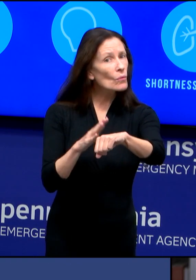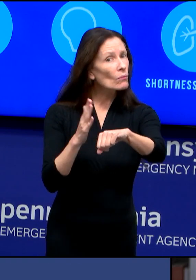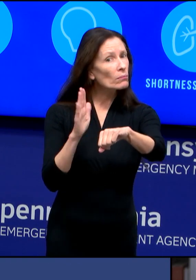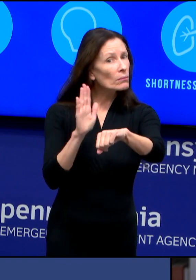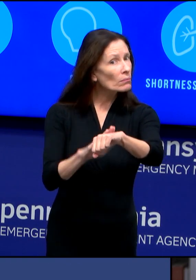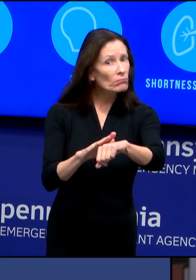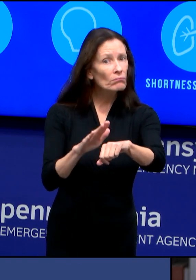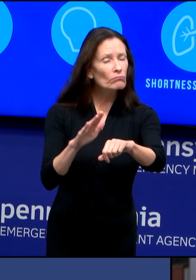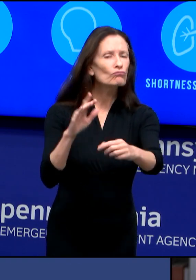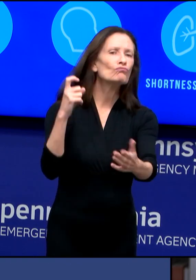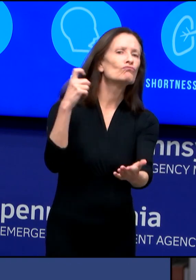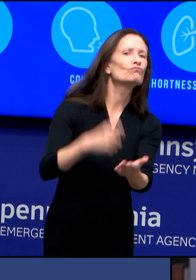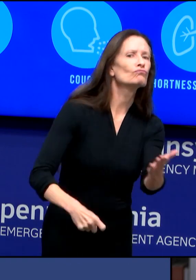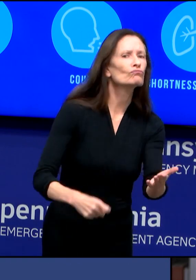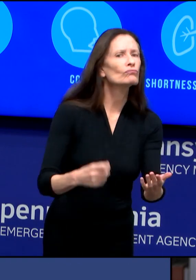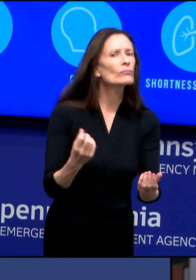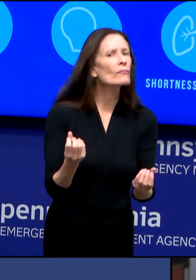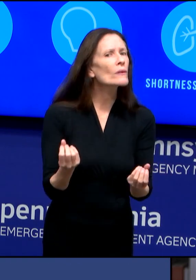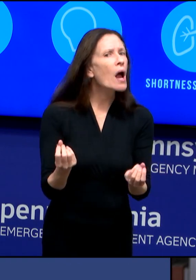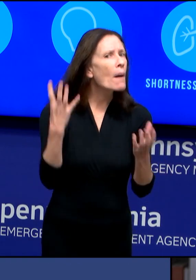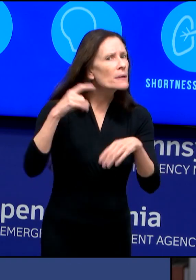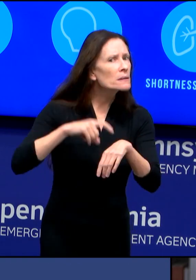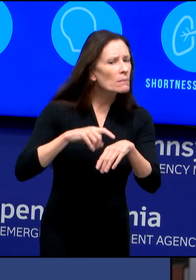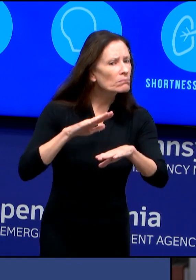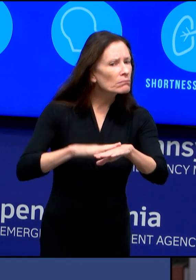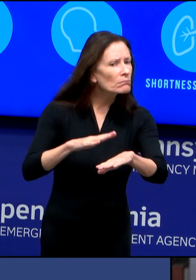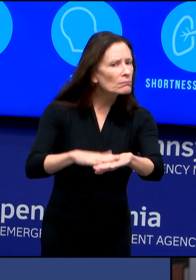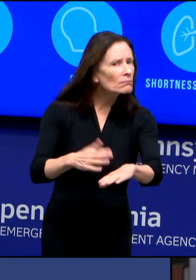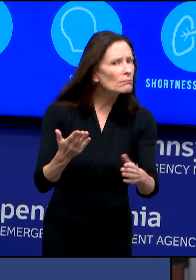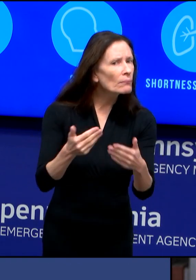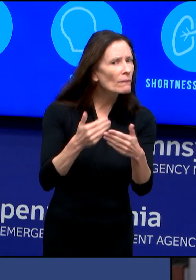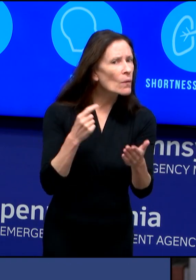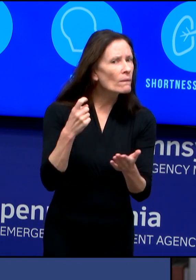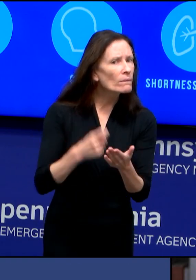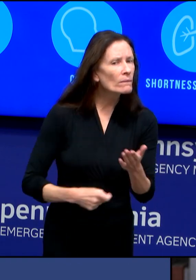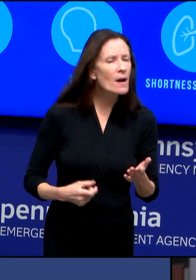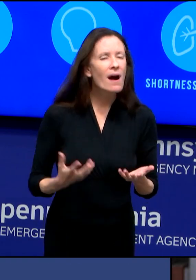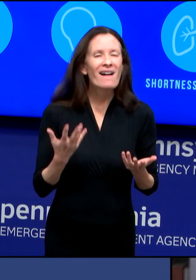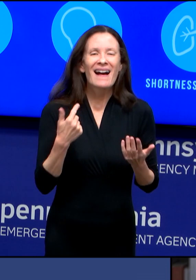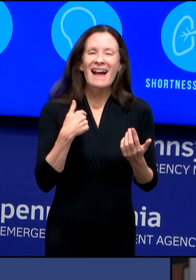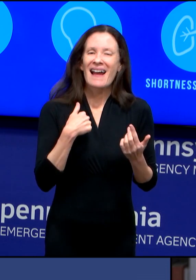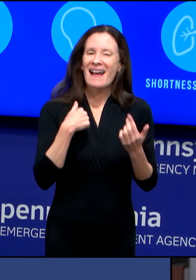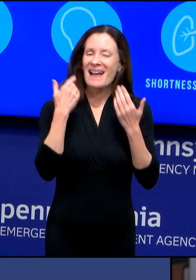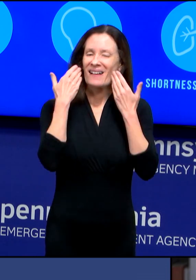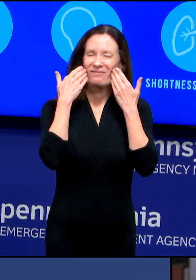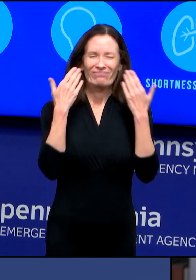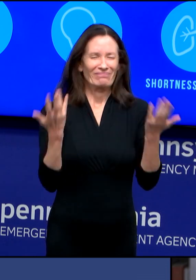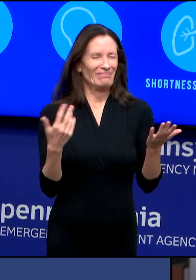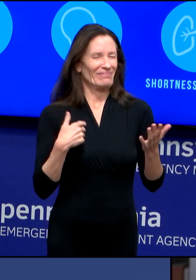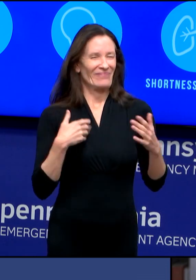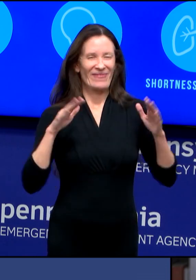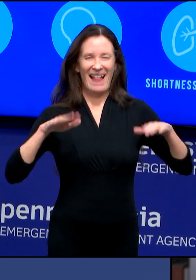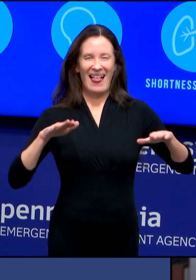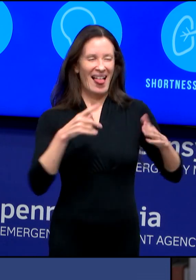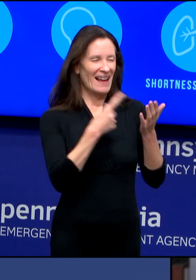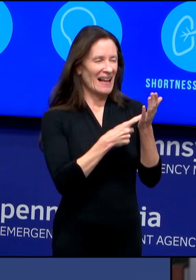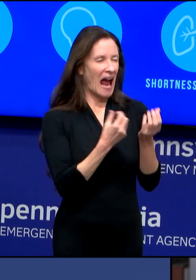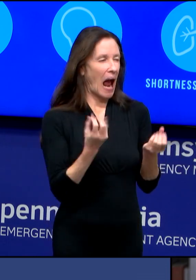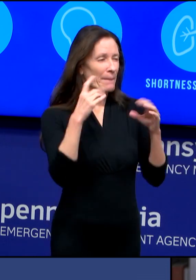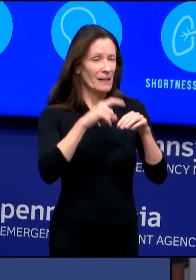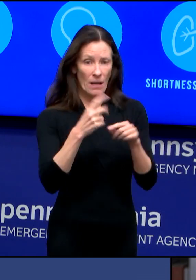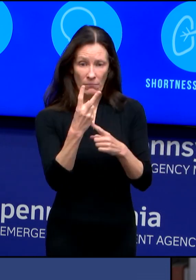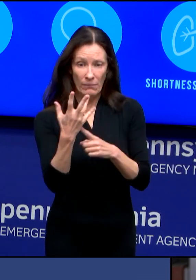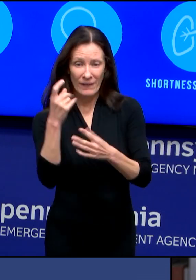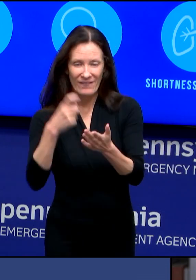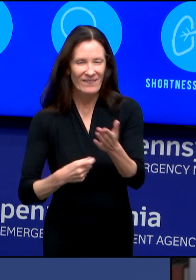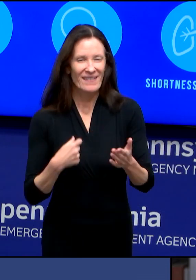We have not even talked about how many times. We had a cabinet meeting by phone just a few